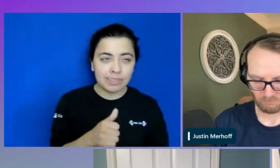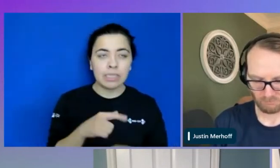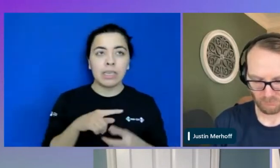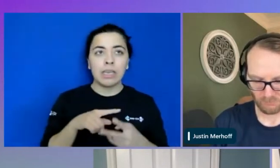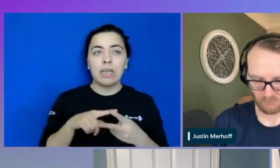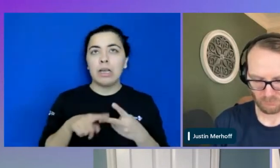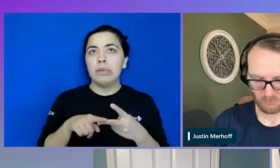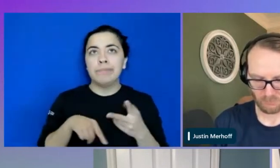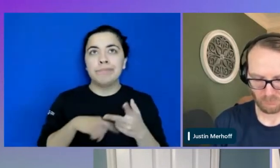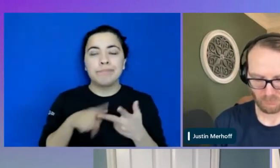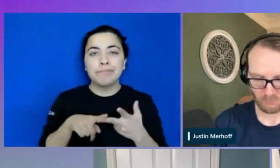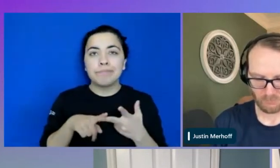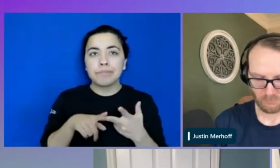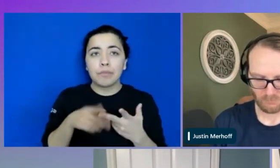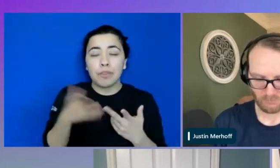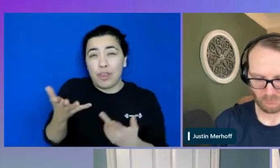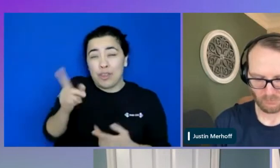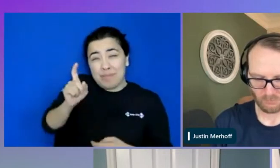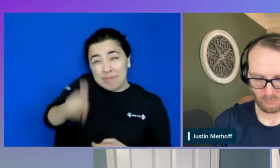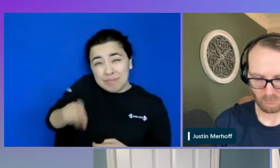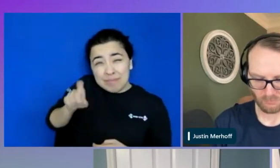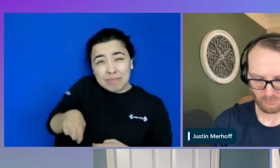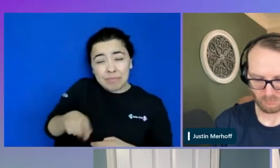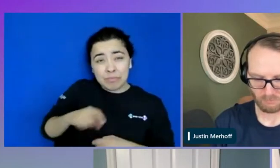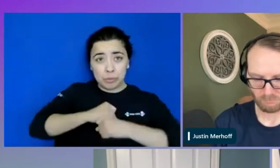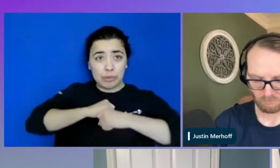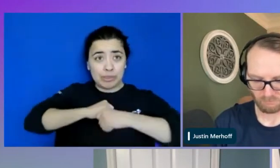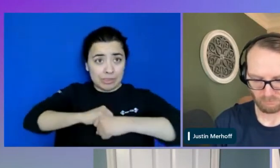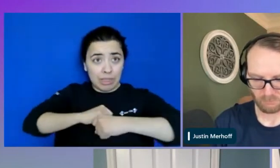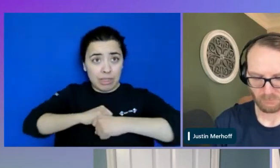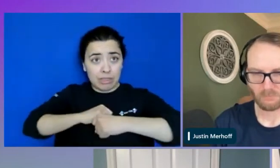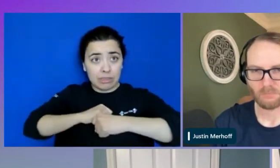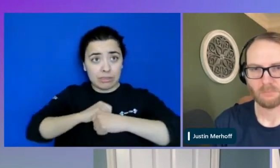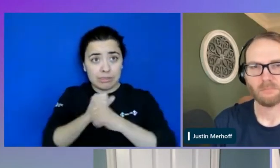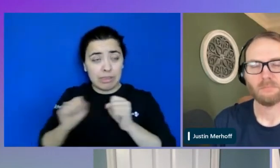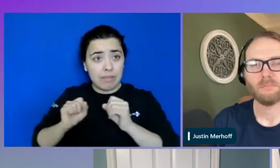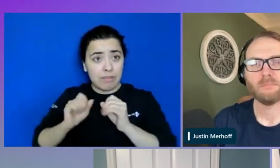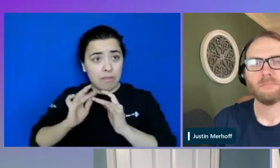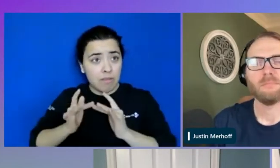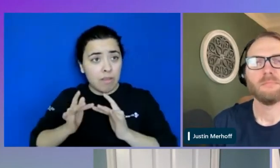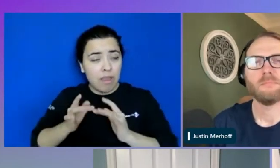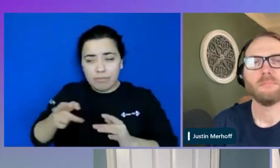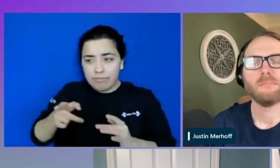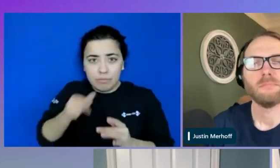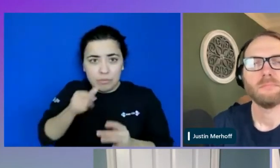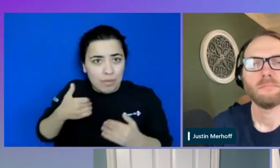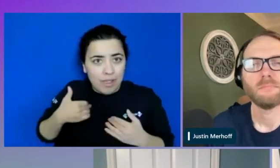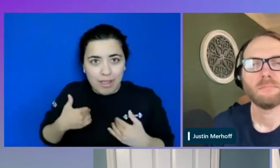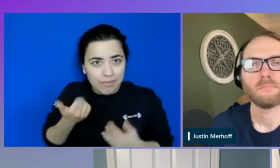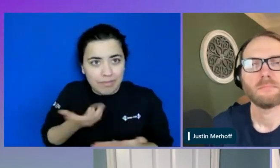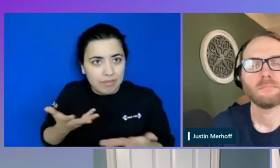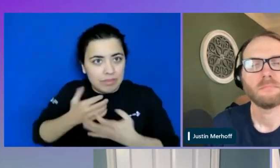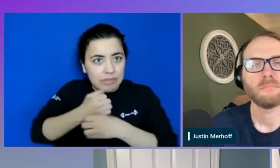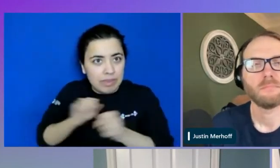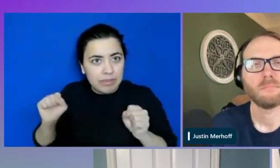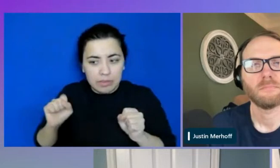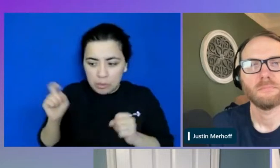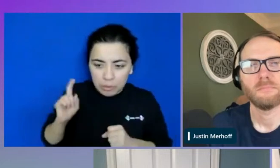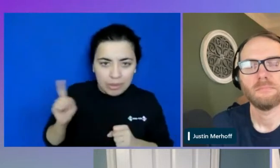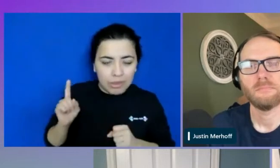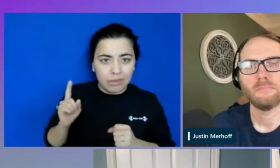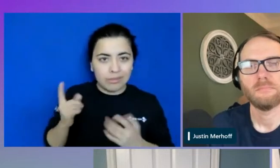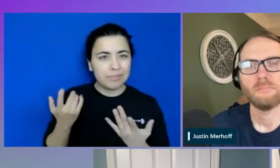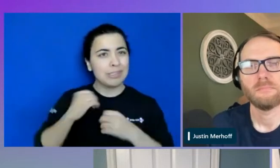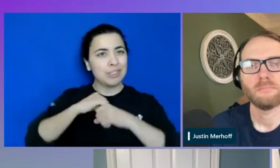have what they need to protect themselves, to stay safe online. And that means that your security awareness program is